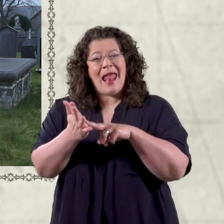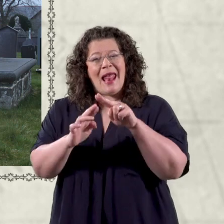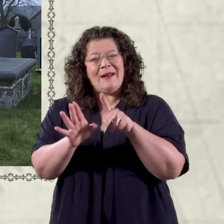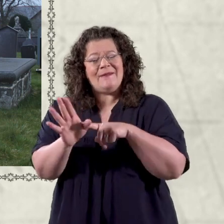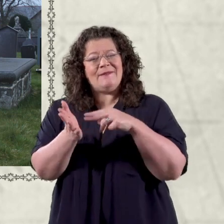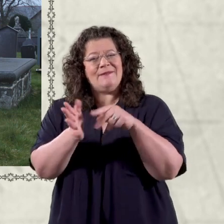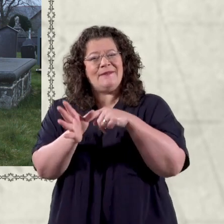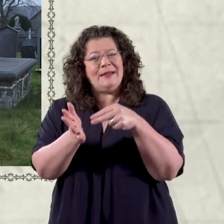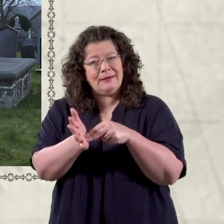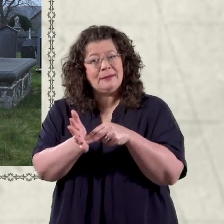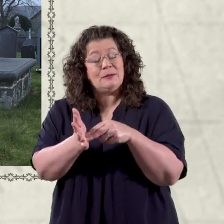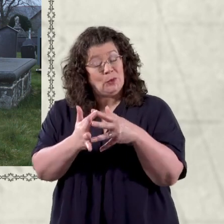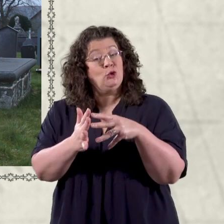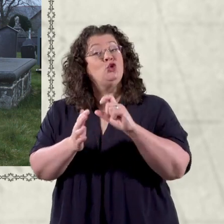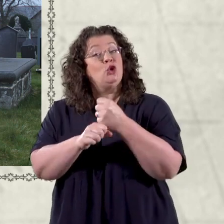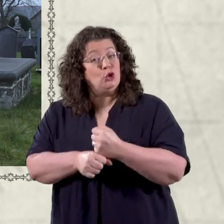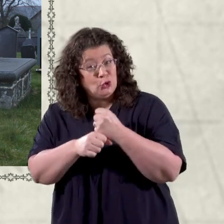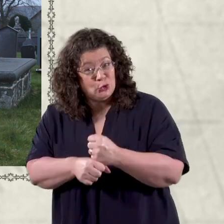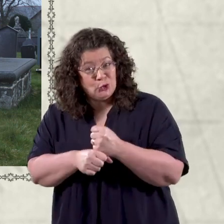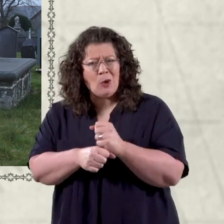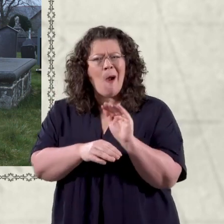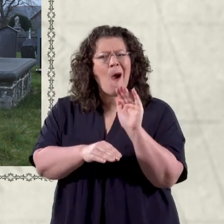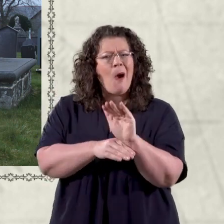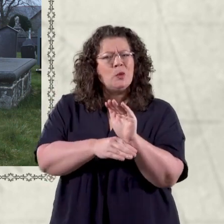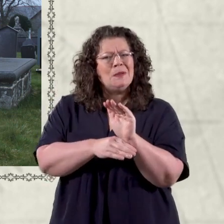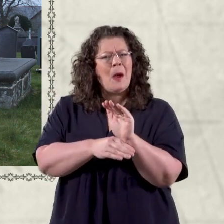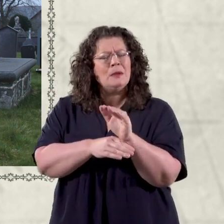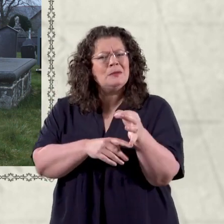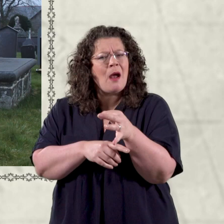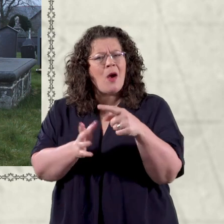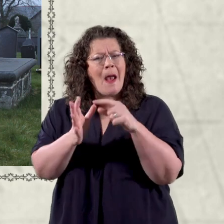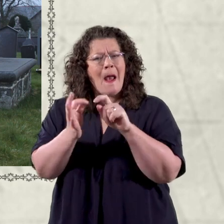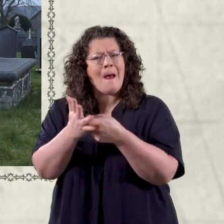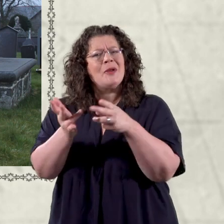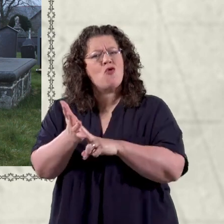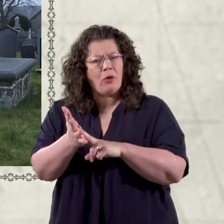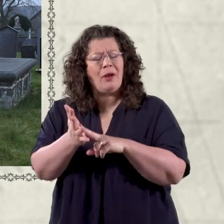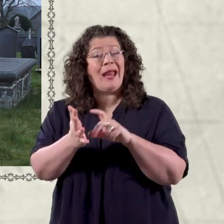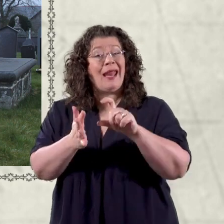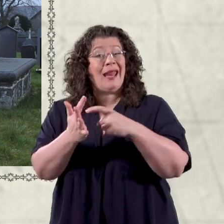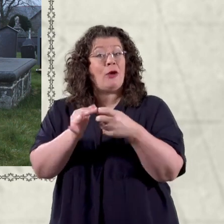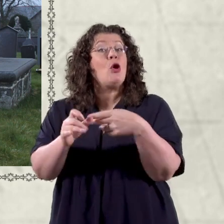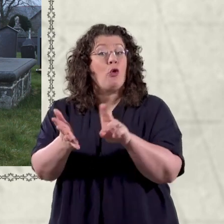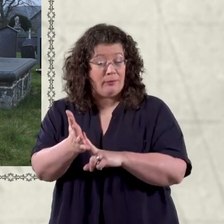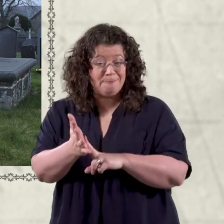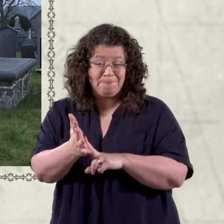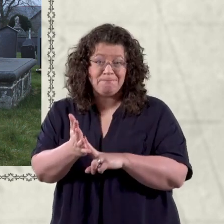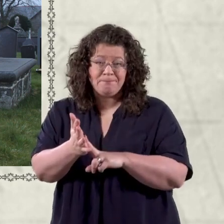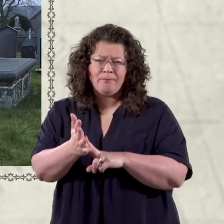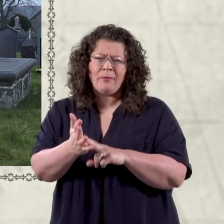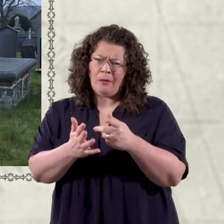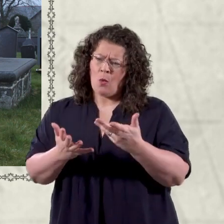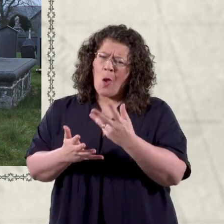Hen Fynyw Church, outside the lovely town of Aberaeron in Ceredigion. Now